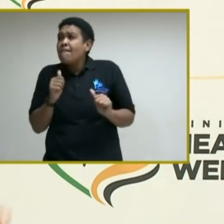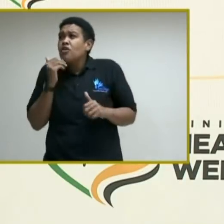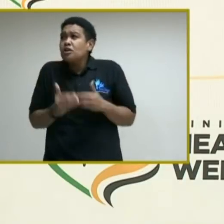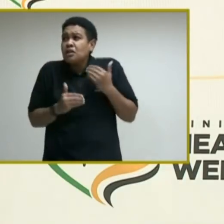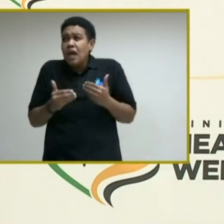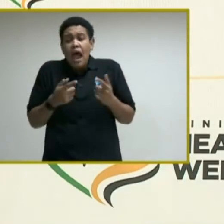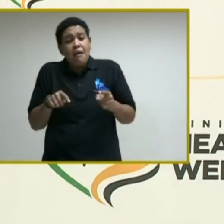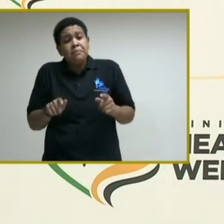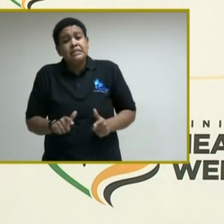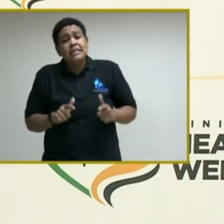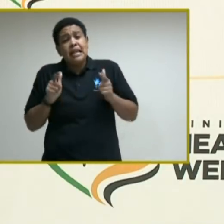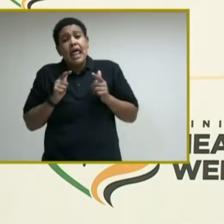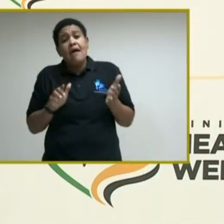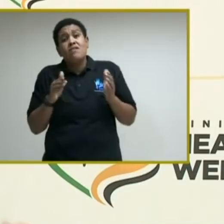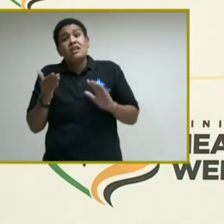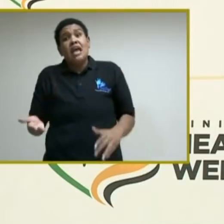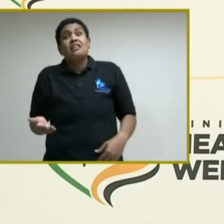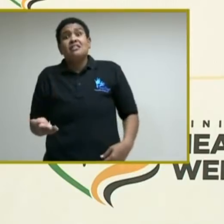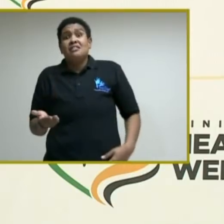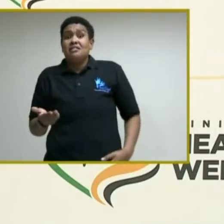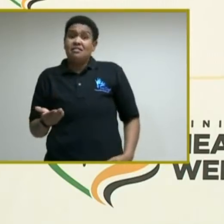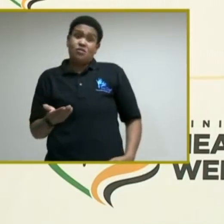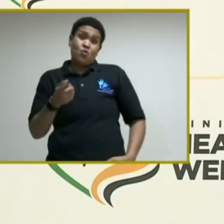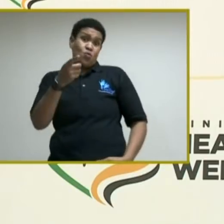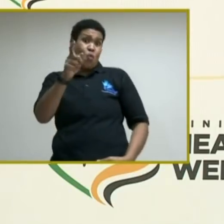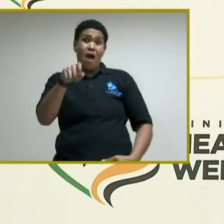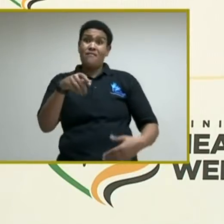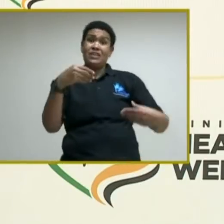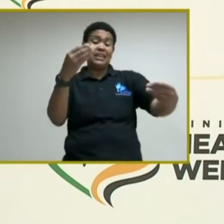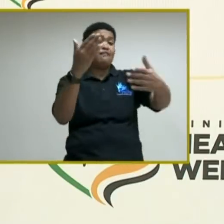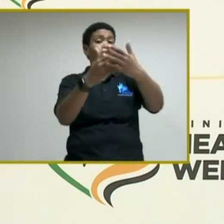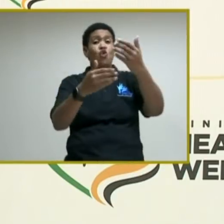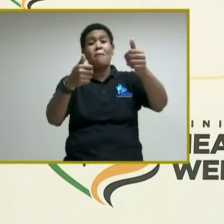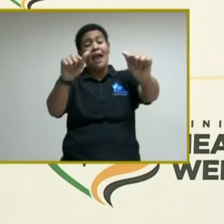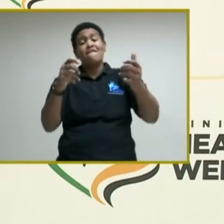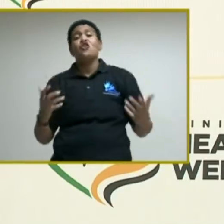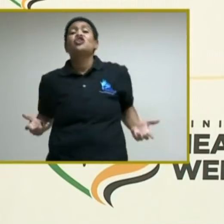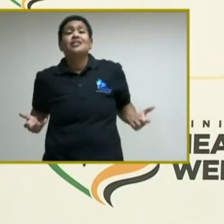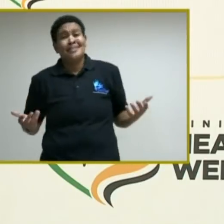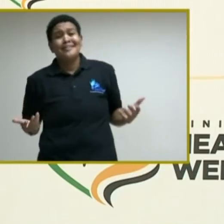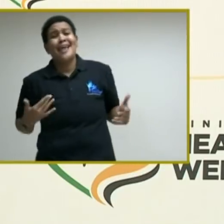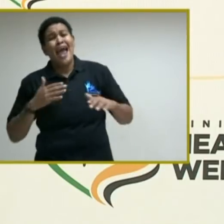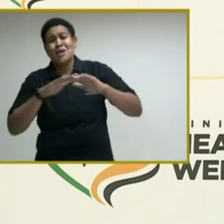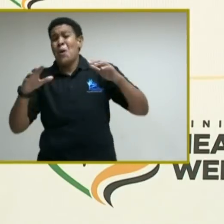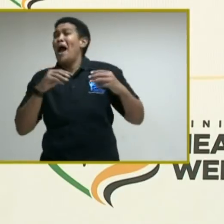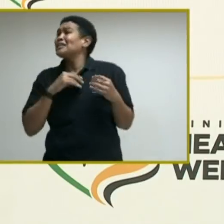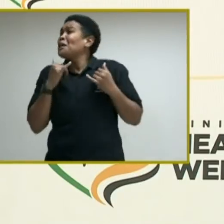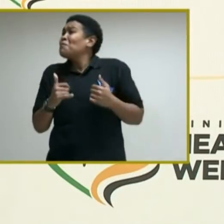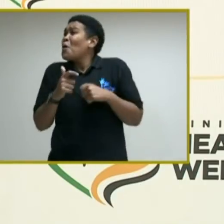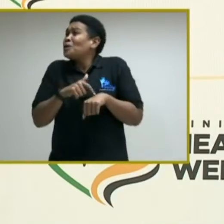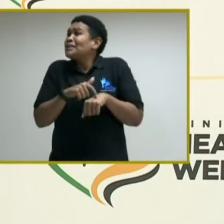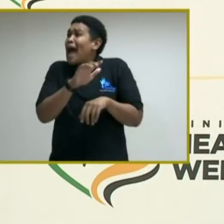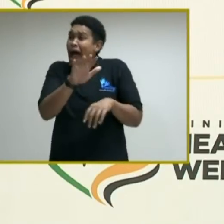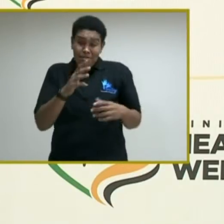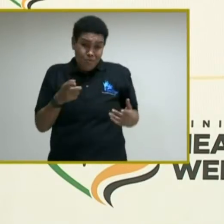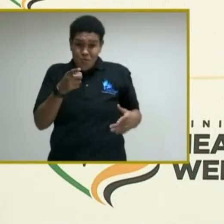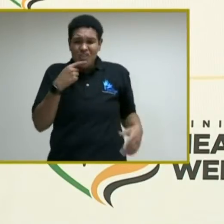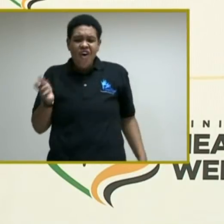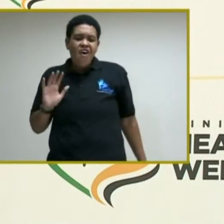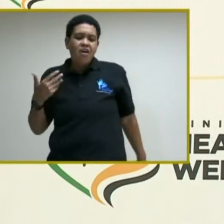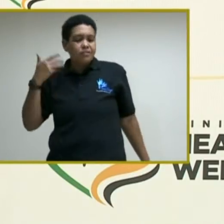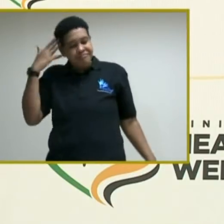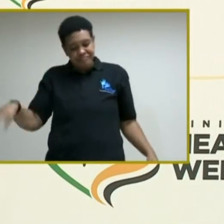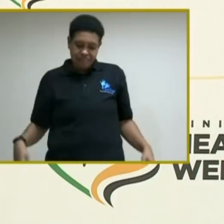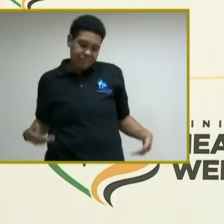this is life and death. So some effort is always going to be required. I do not accept at this point in time that